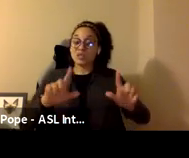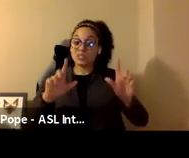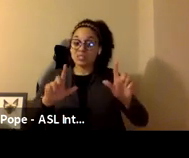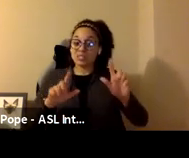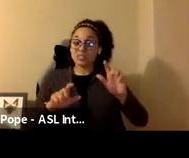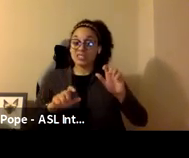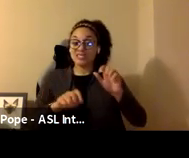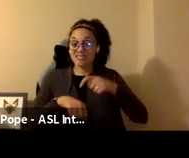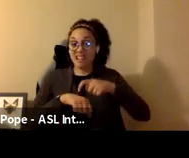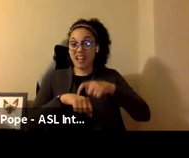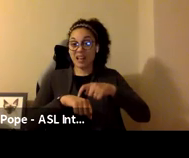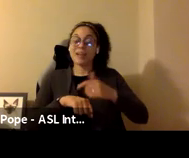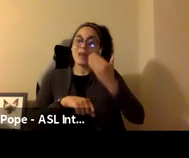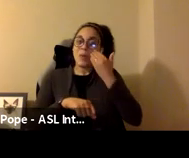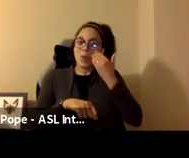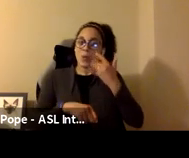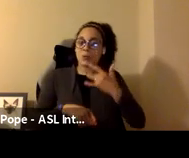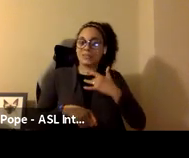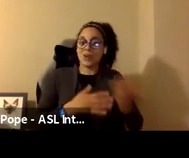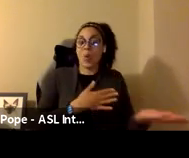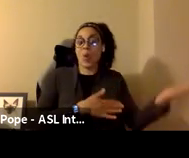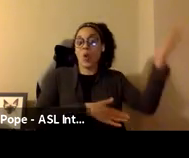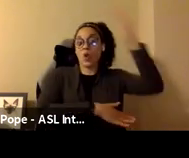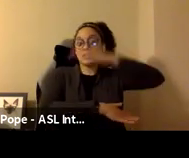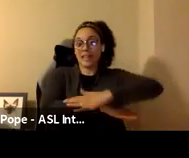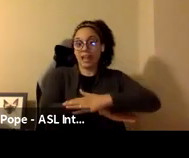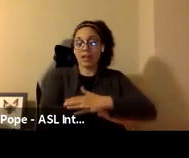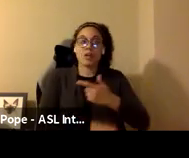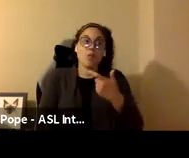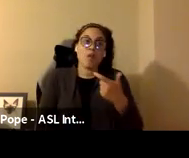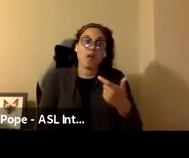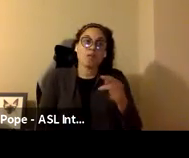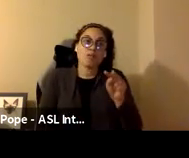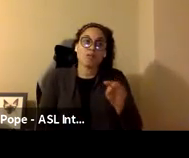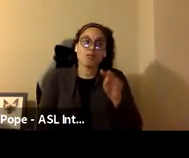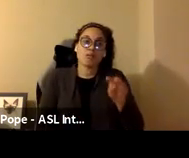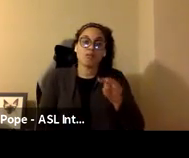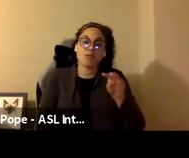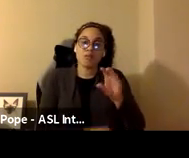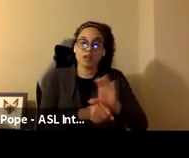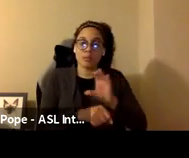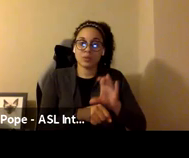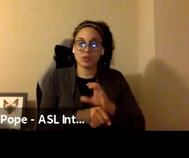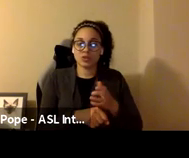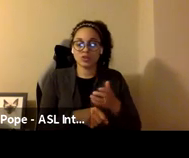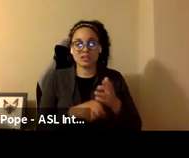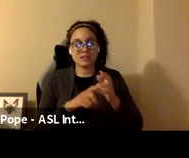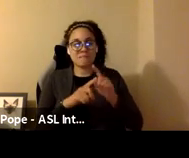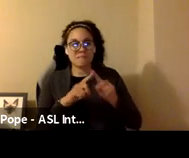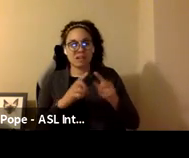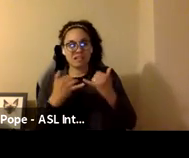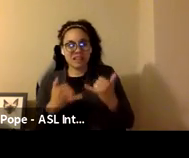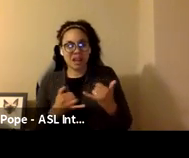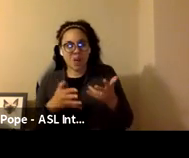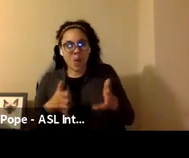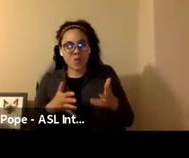day long, which is unusual, because before I was like, yeah, that makes sense. That's cool. But it's pretty hard when they're in front of a